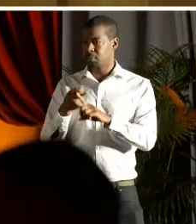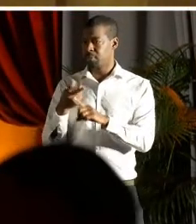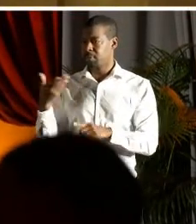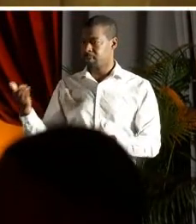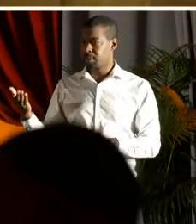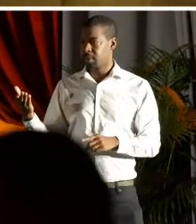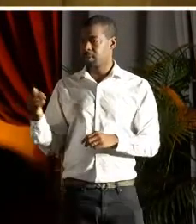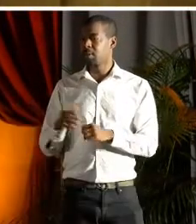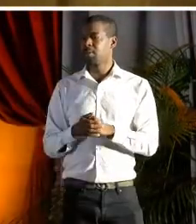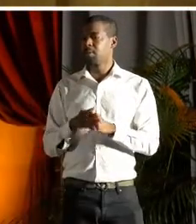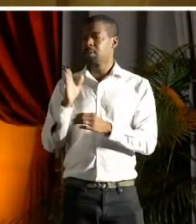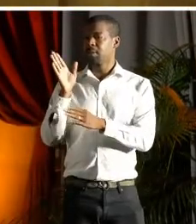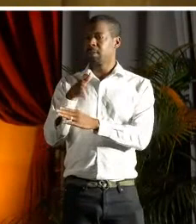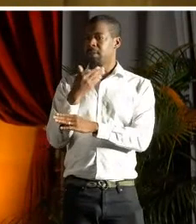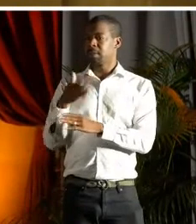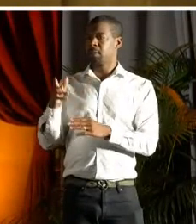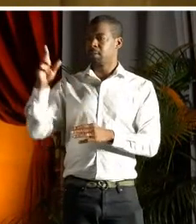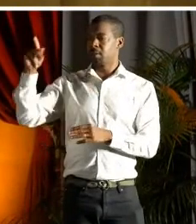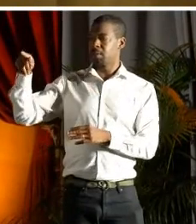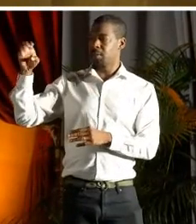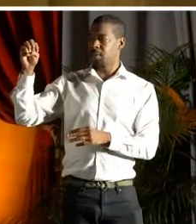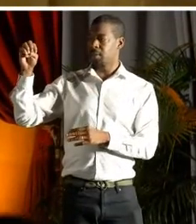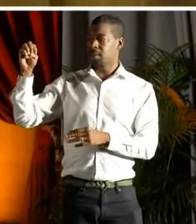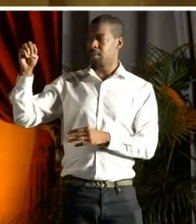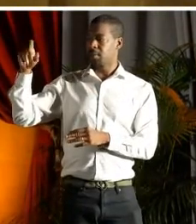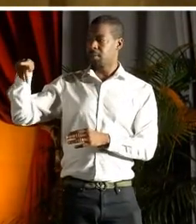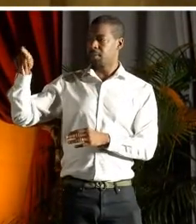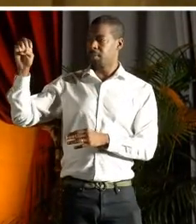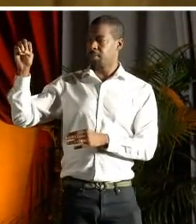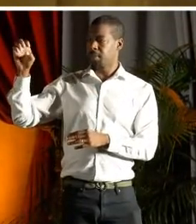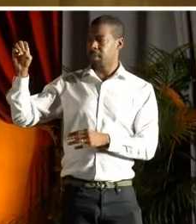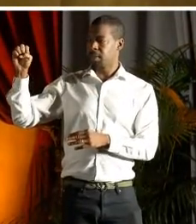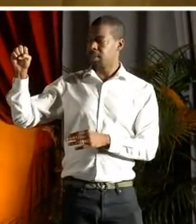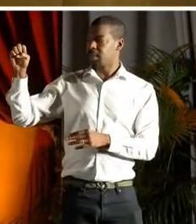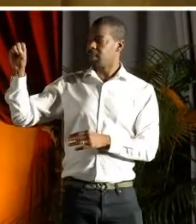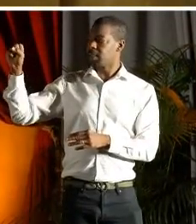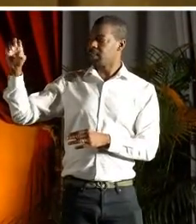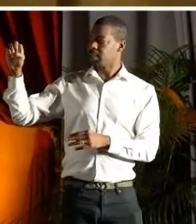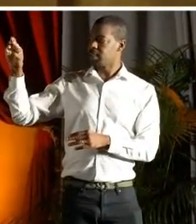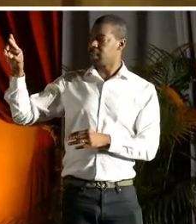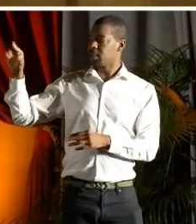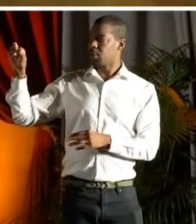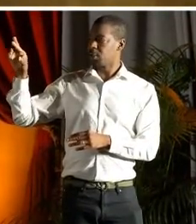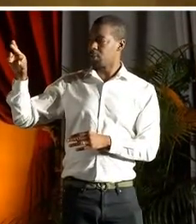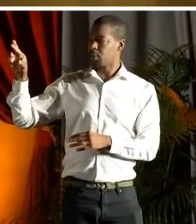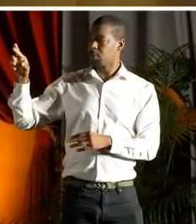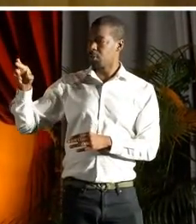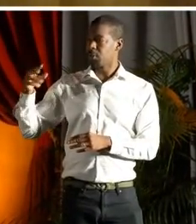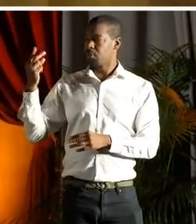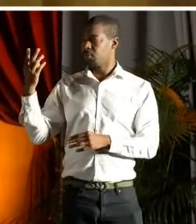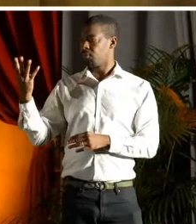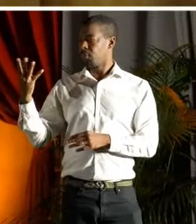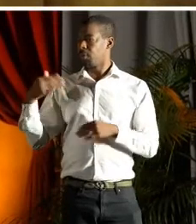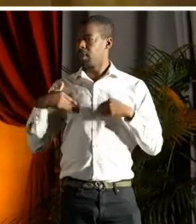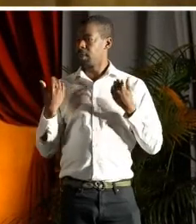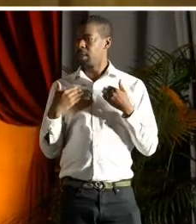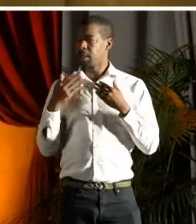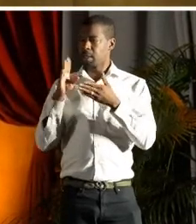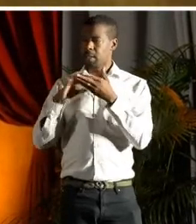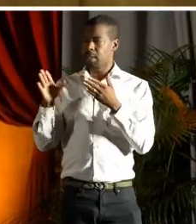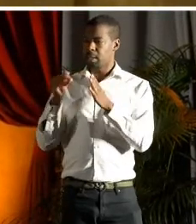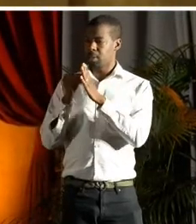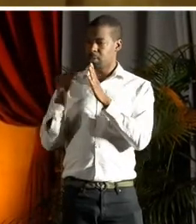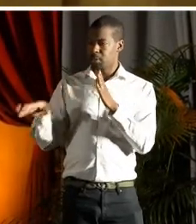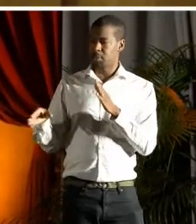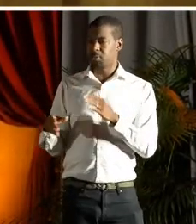folk singer and activist Pete Seeger. They were four young people, college students, united by their passion